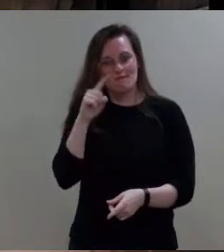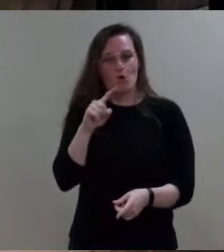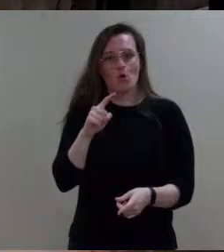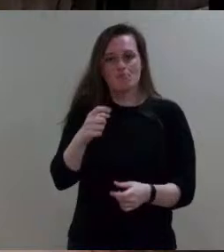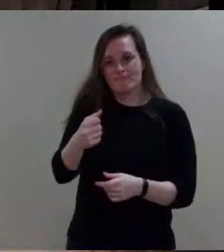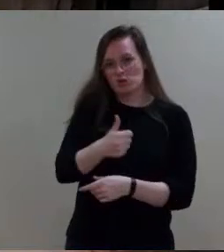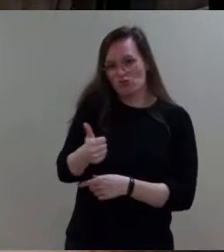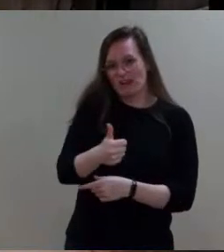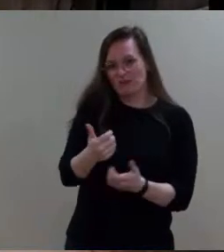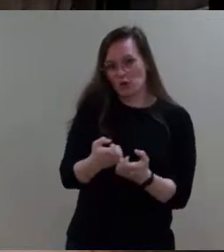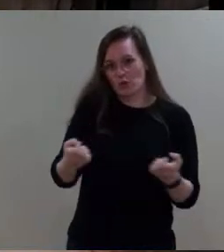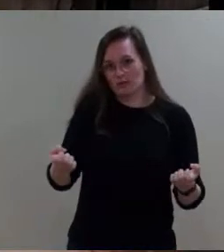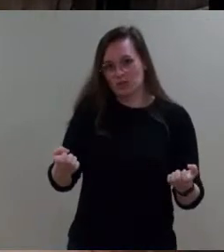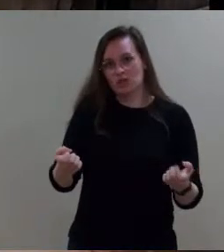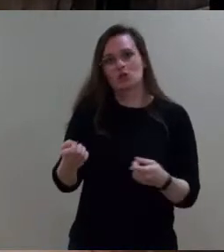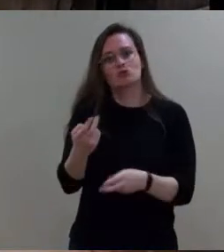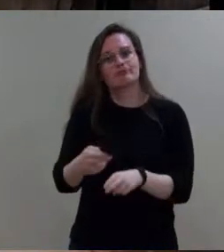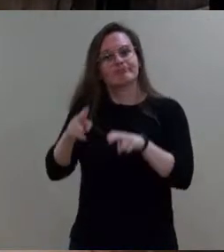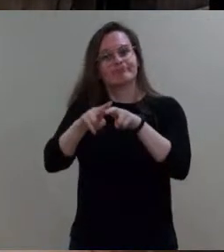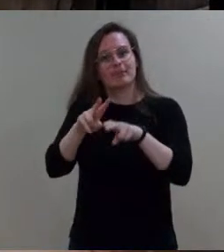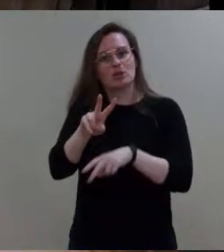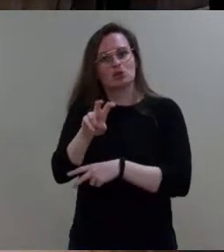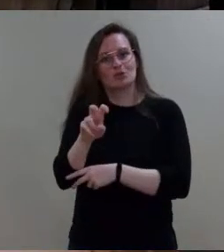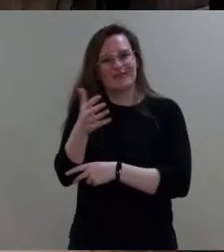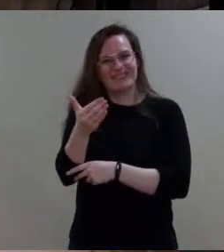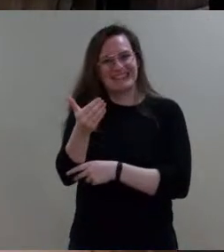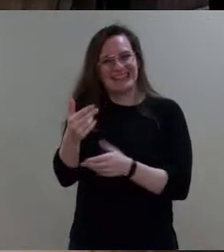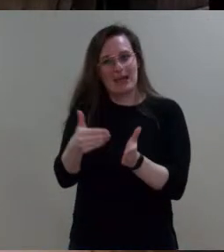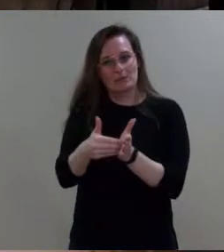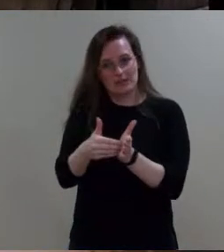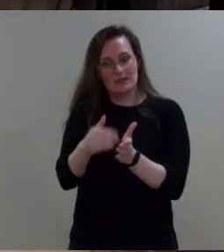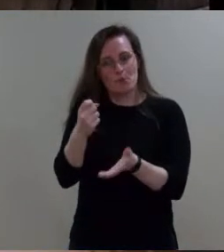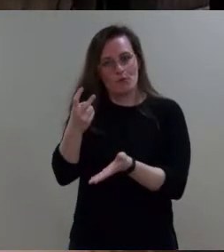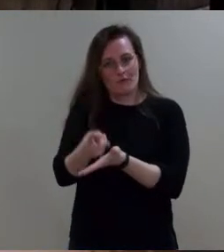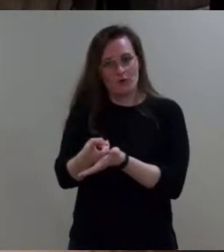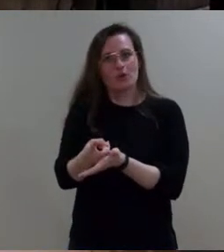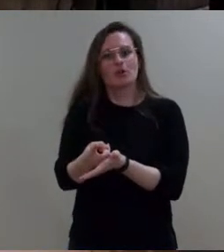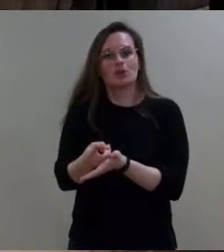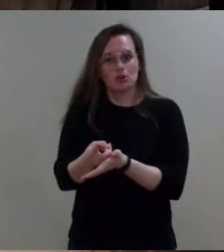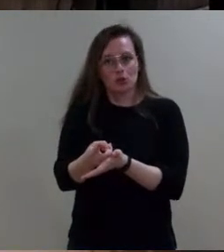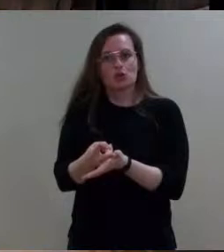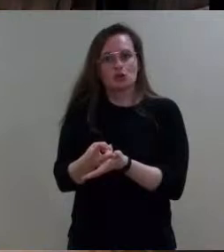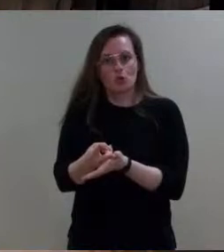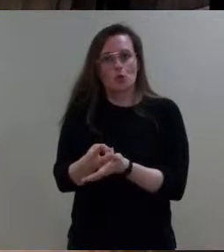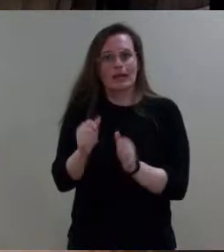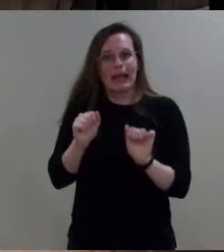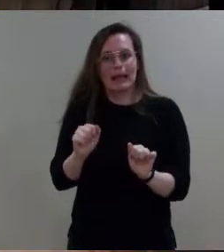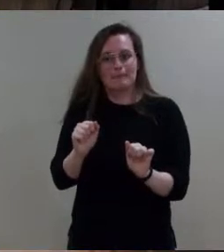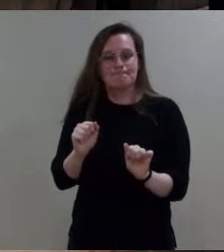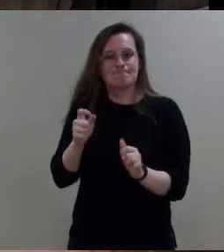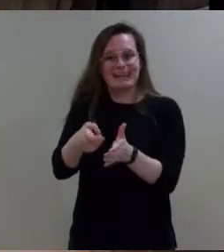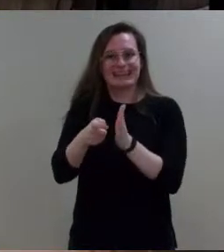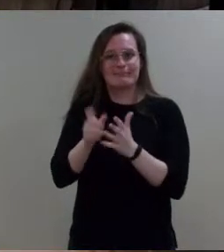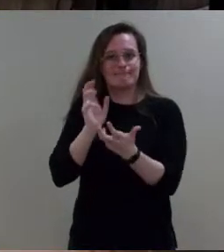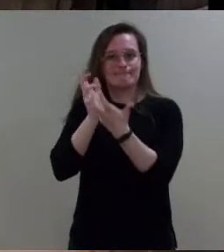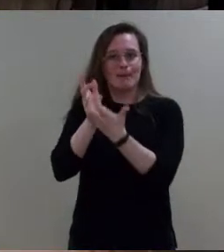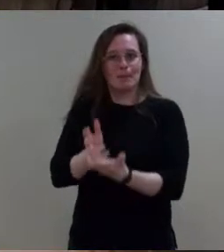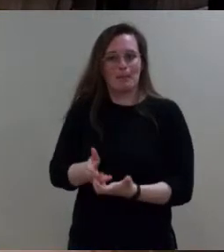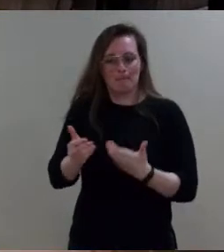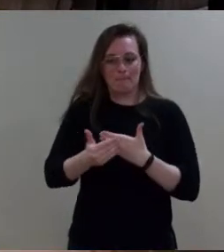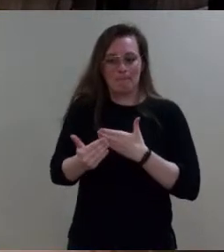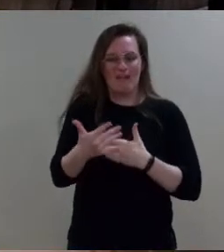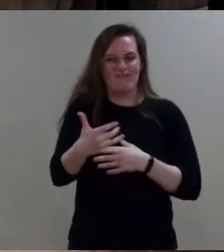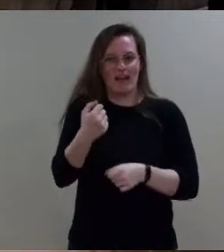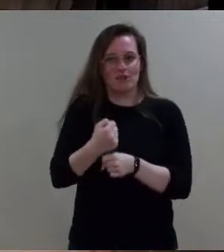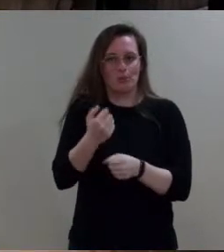to 215,000 to ensure that that covers the needs over the 5-year plan. So those values are going in, and then